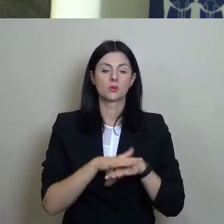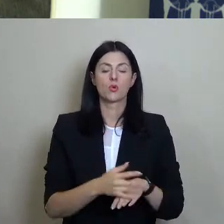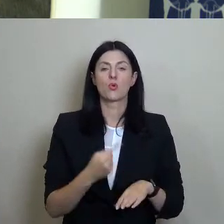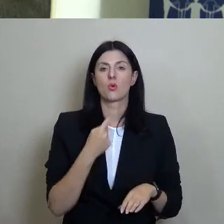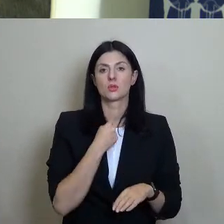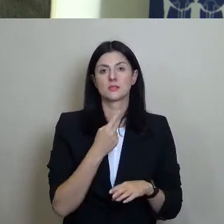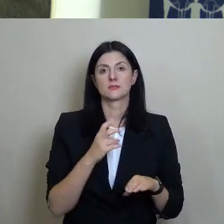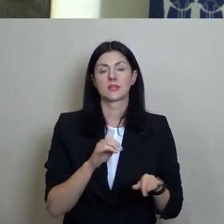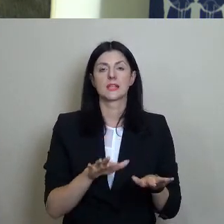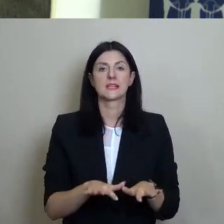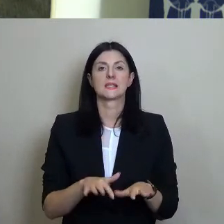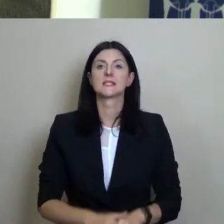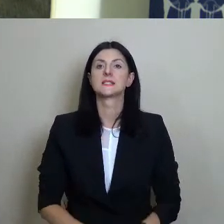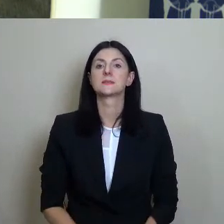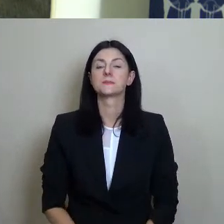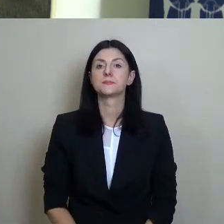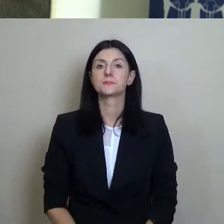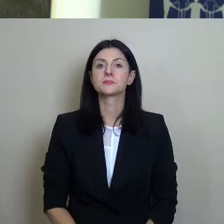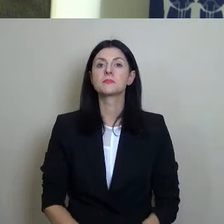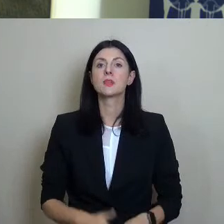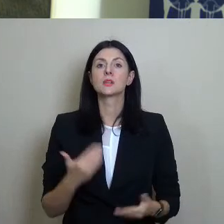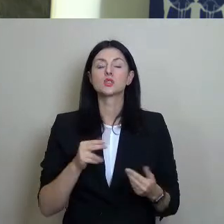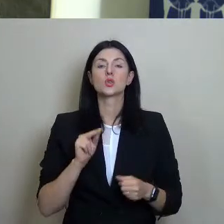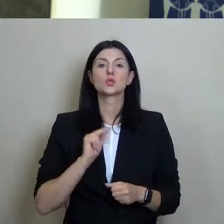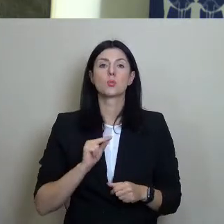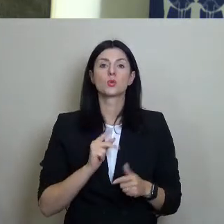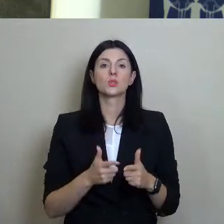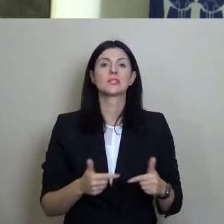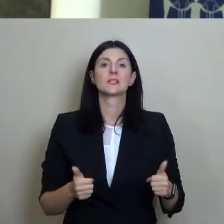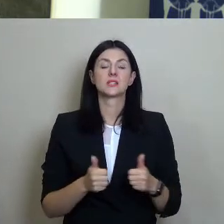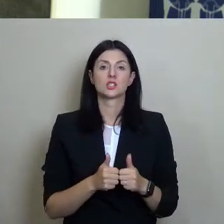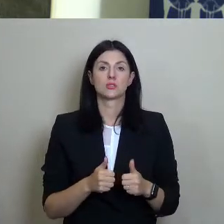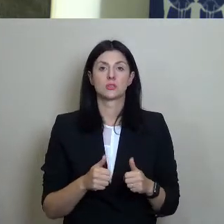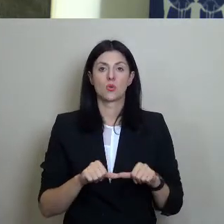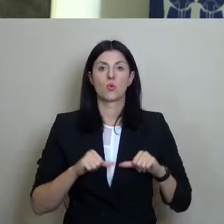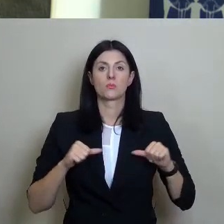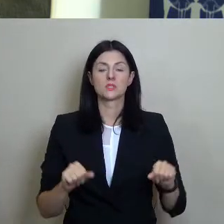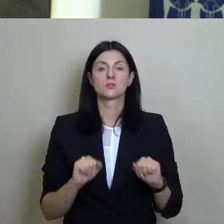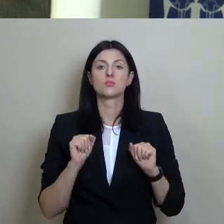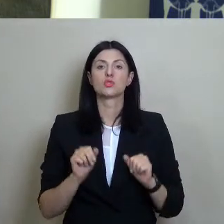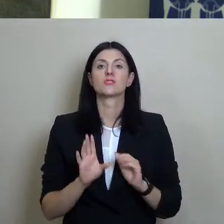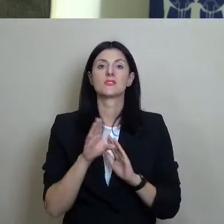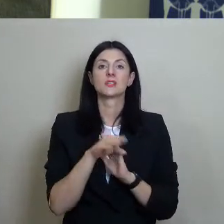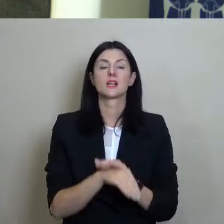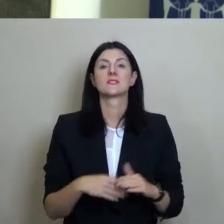Yes, yes. Uninterrupted process of tabulation is a requirement.